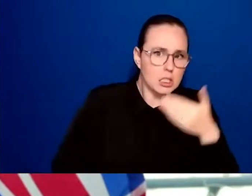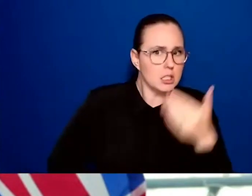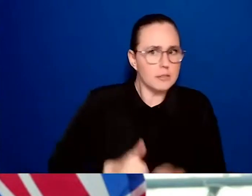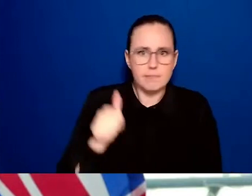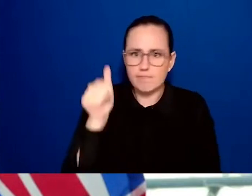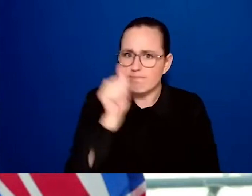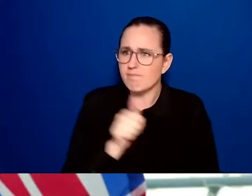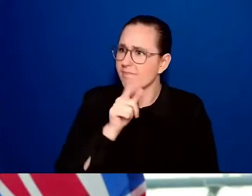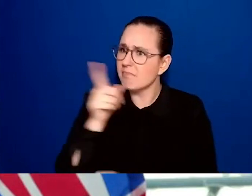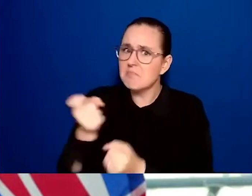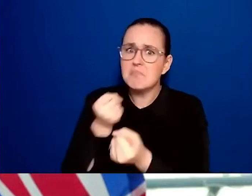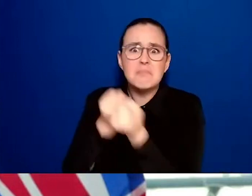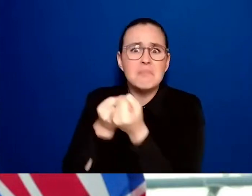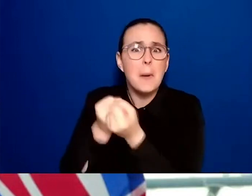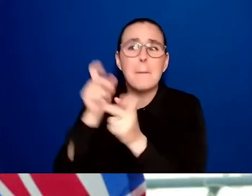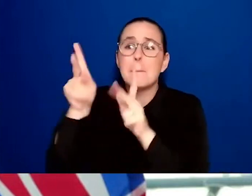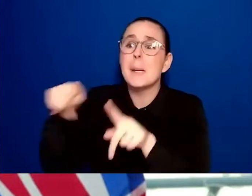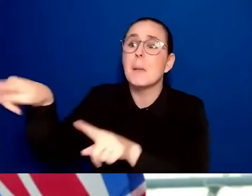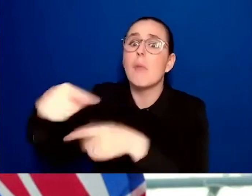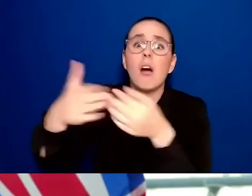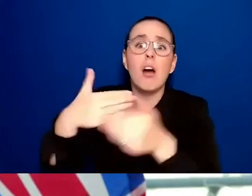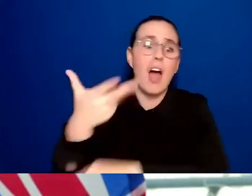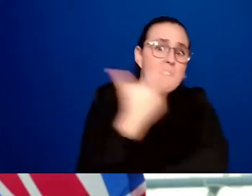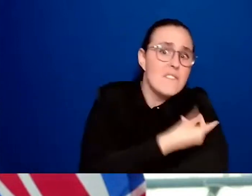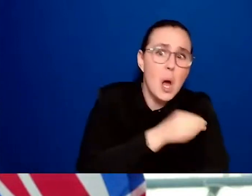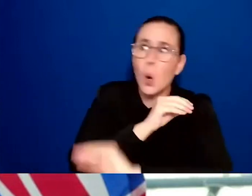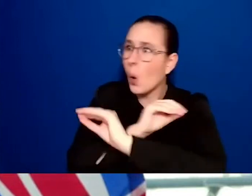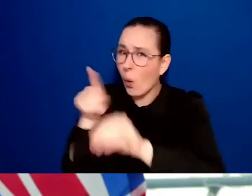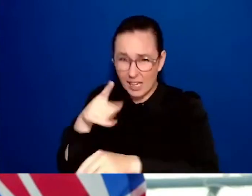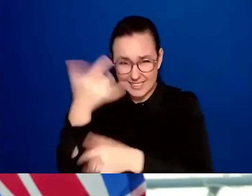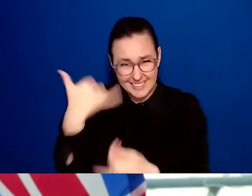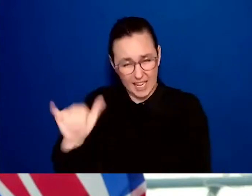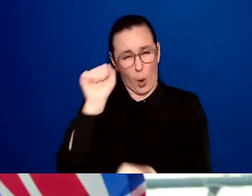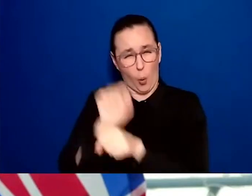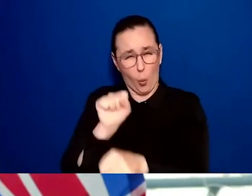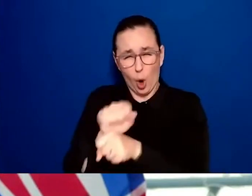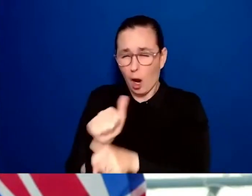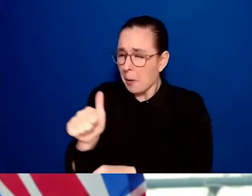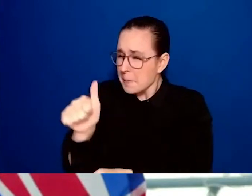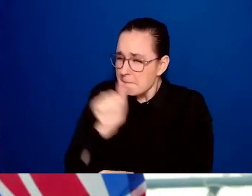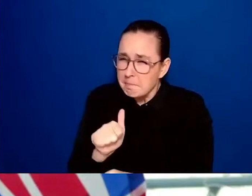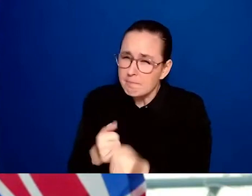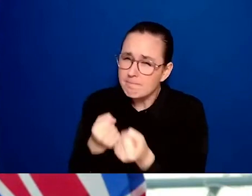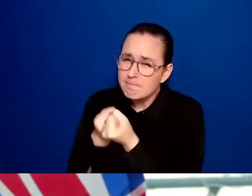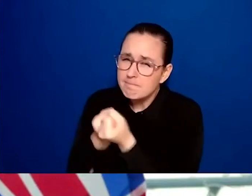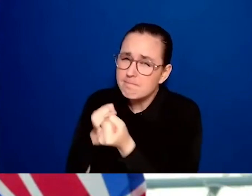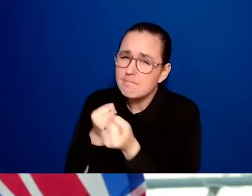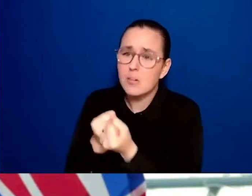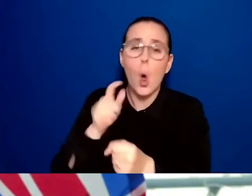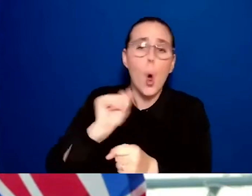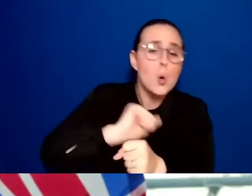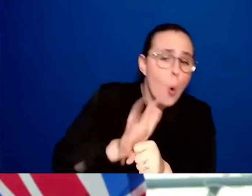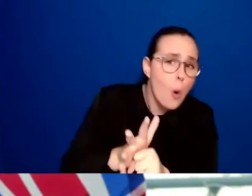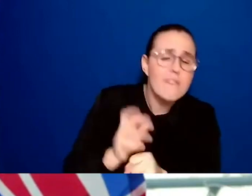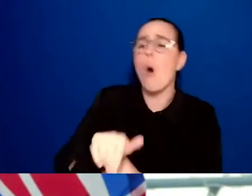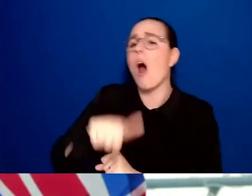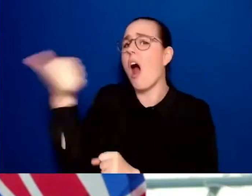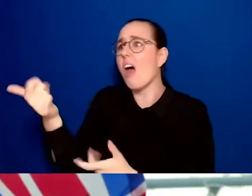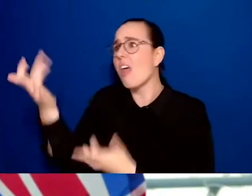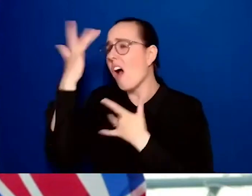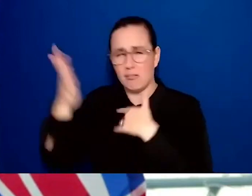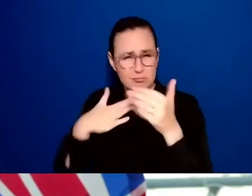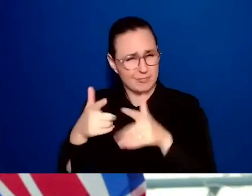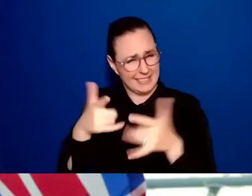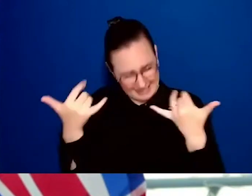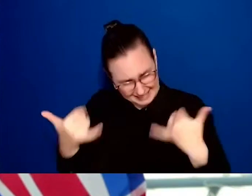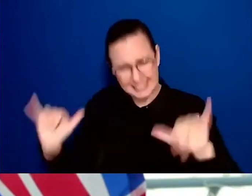is, whether you have COVID-19 or whether you have any other illness in this province. But I know from talking to